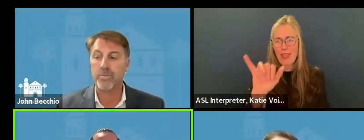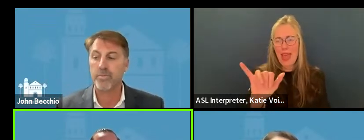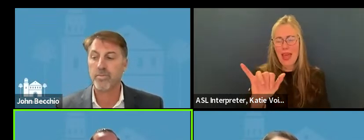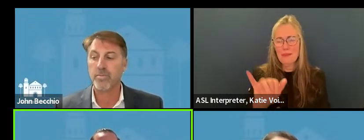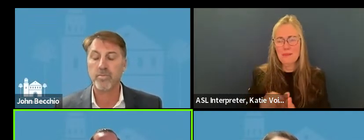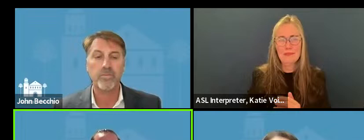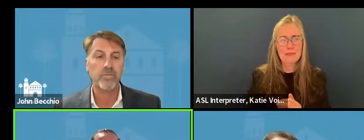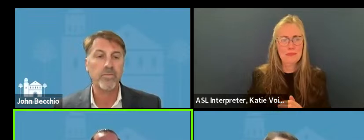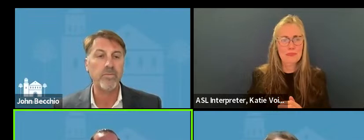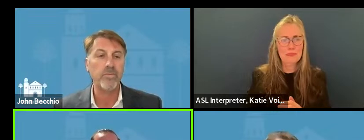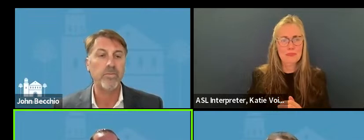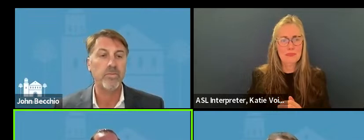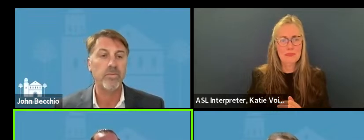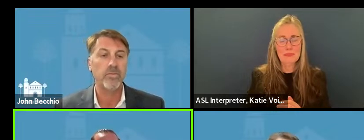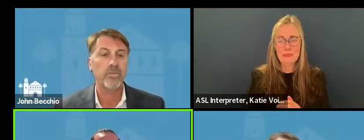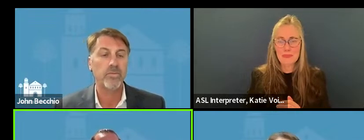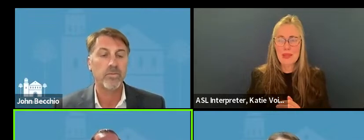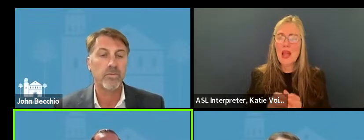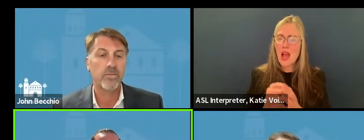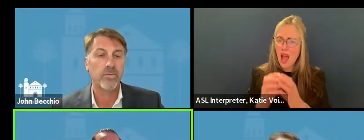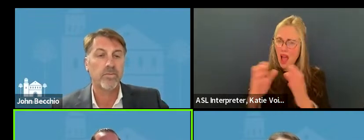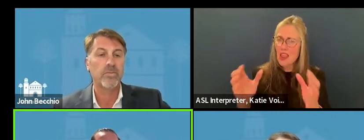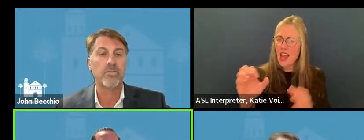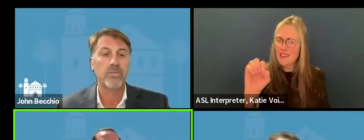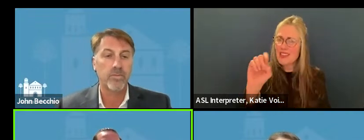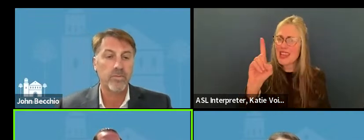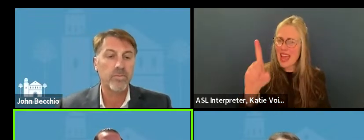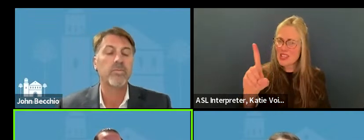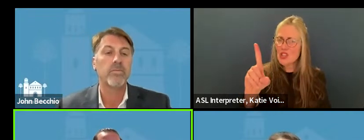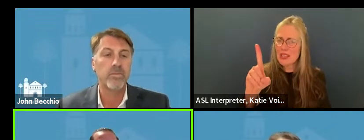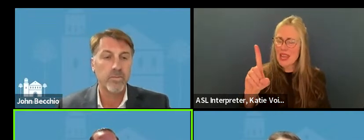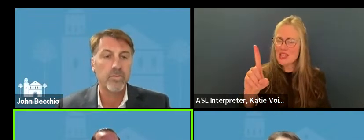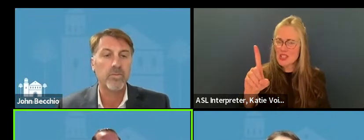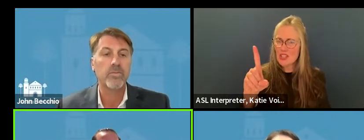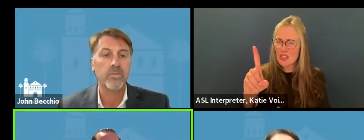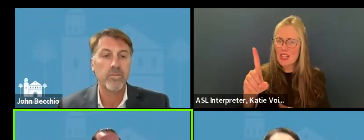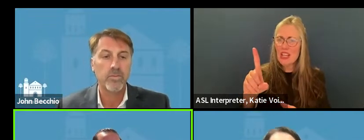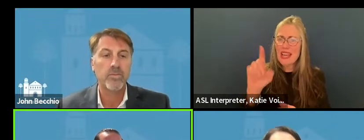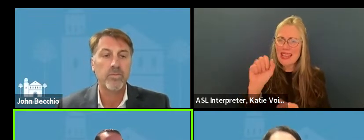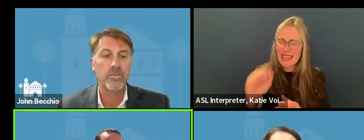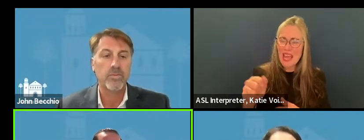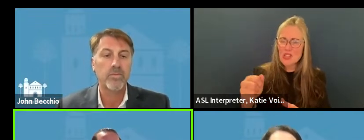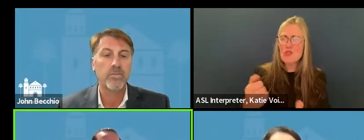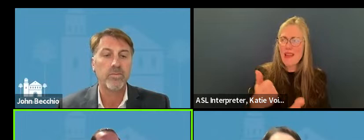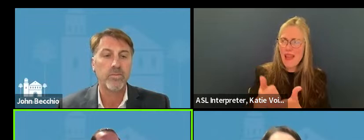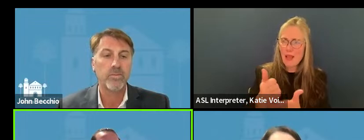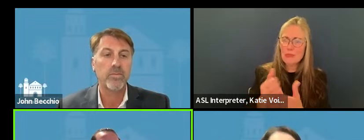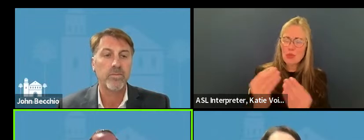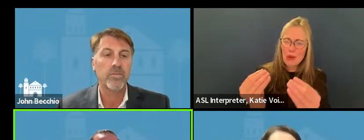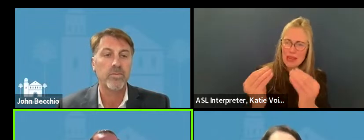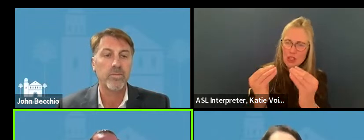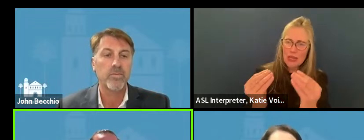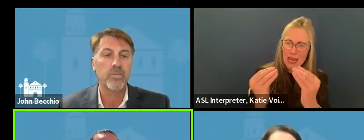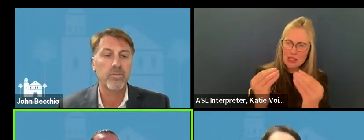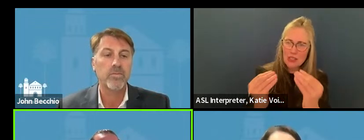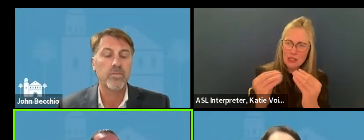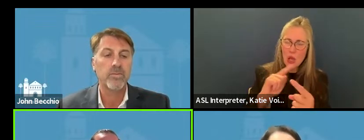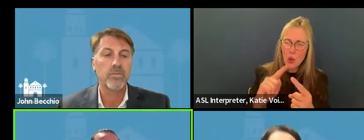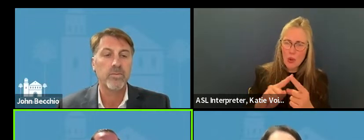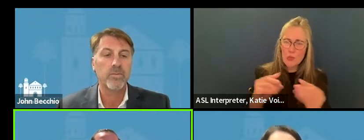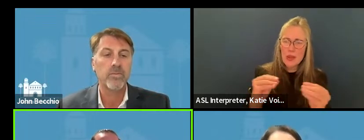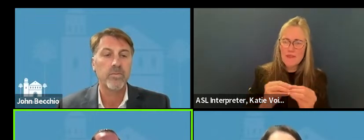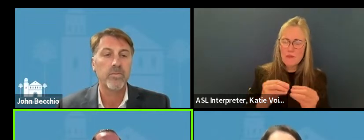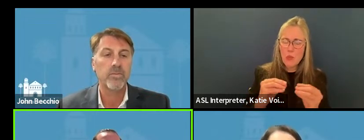can incorporate a lot of that educational piece as a primer for when we get to more complicated